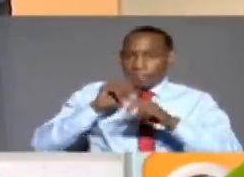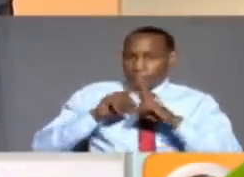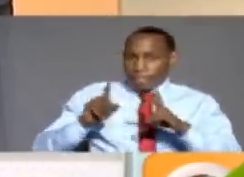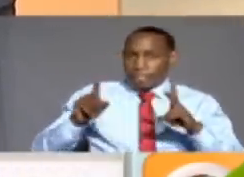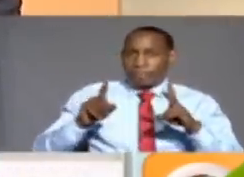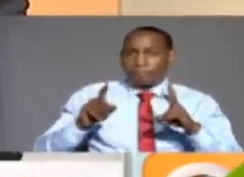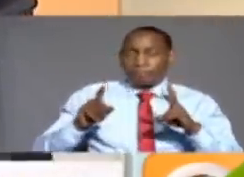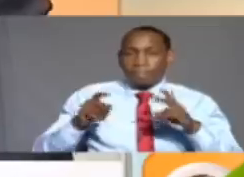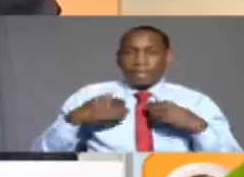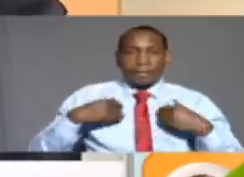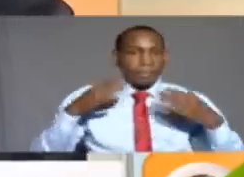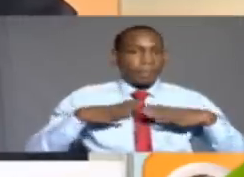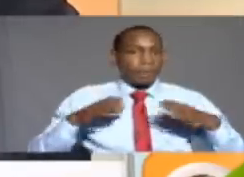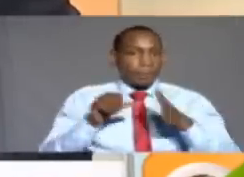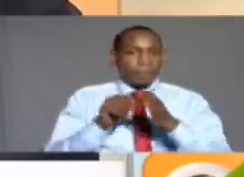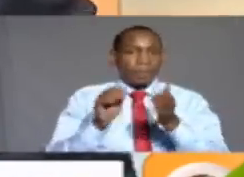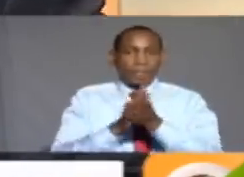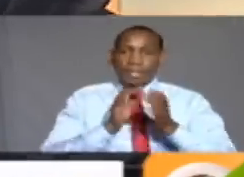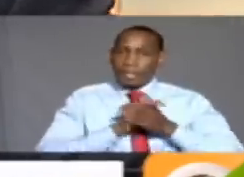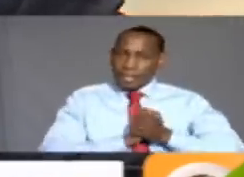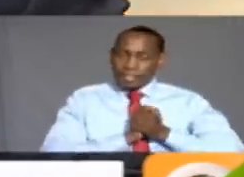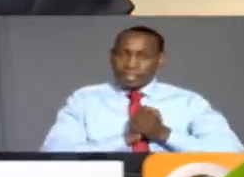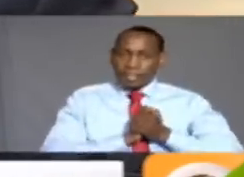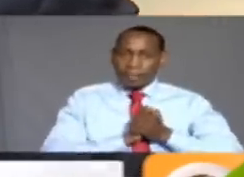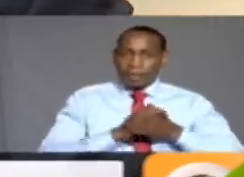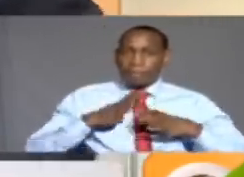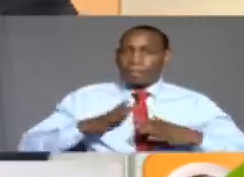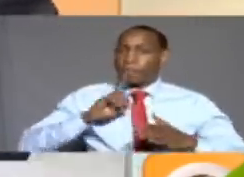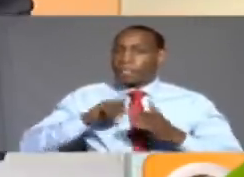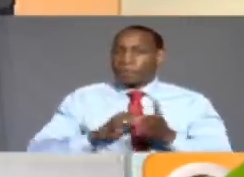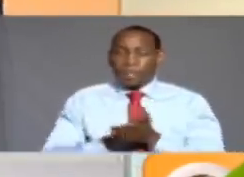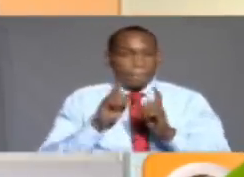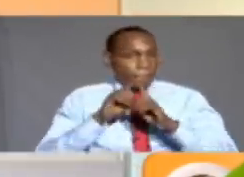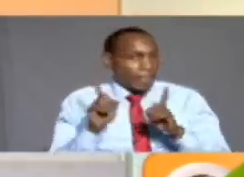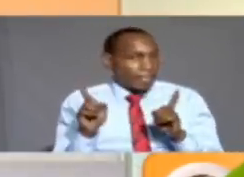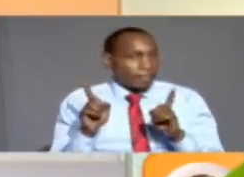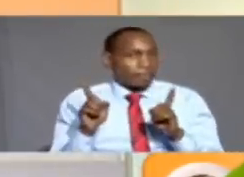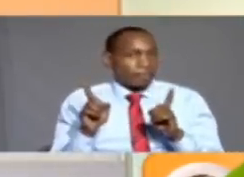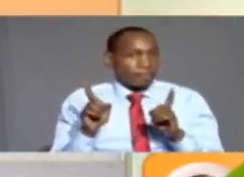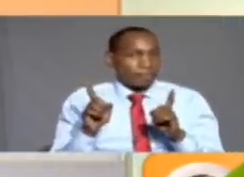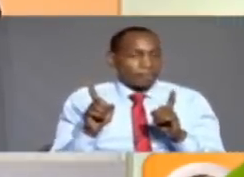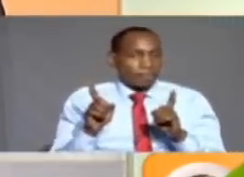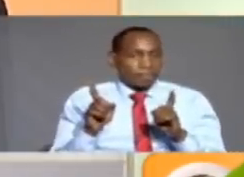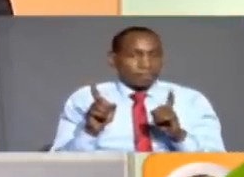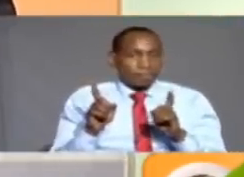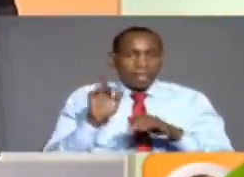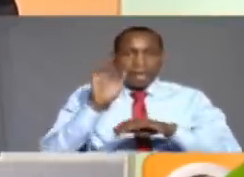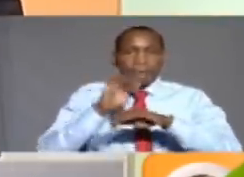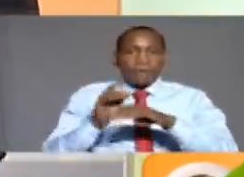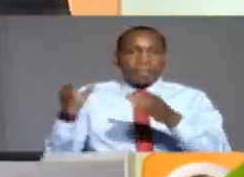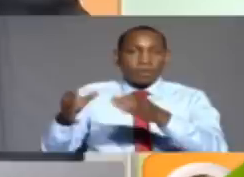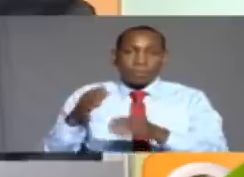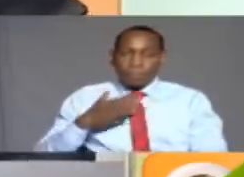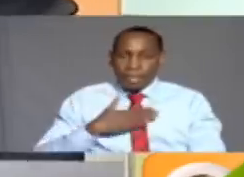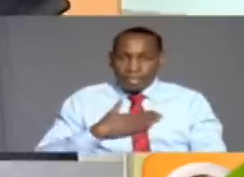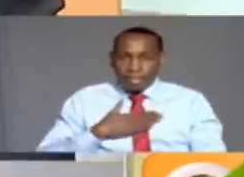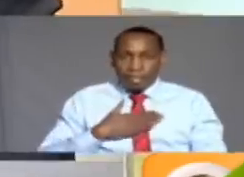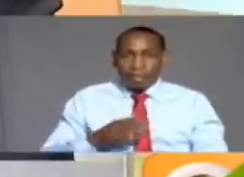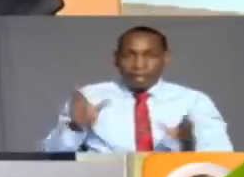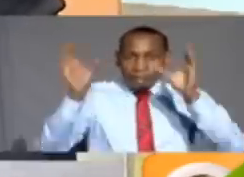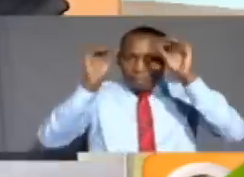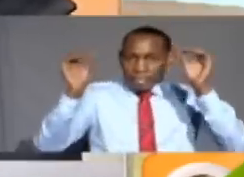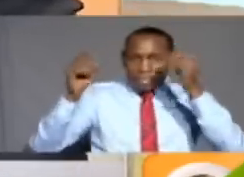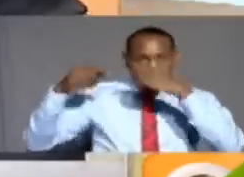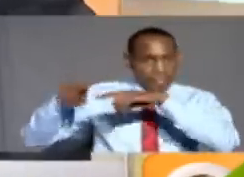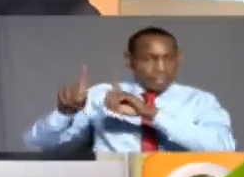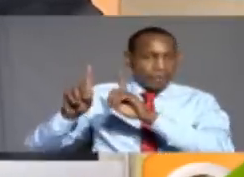having people having a problem with the handshake, you will hear them saying, but you know, this thing has come to spoil our party. The president